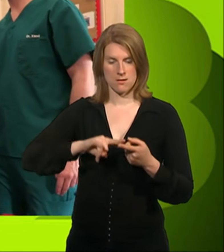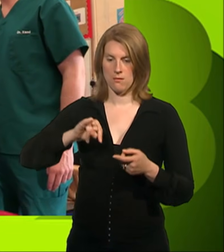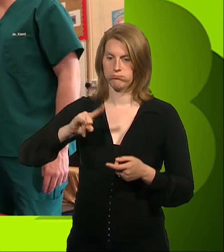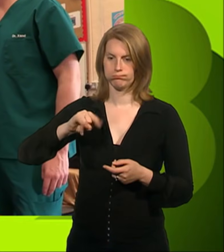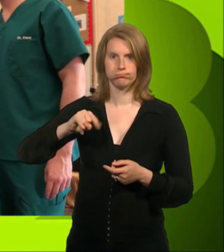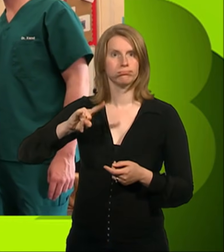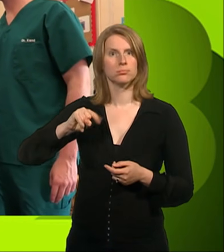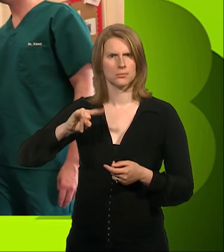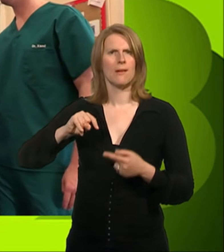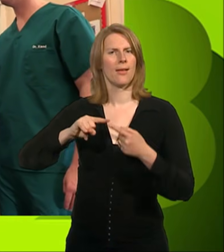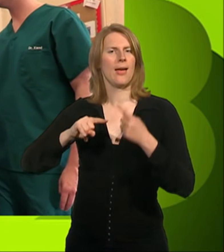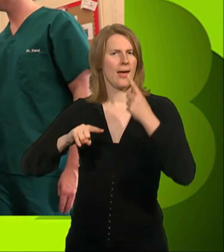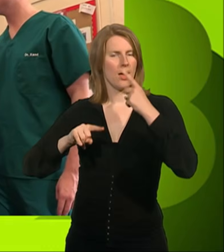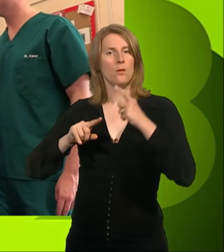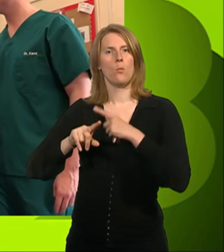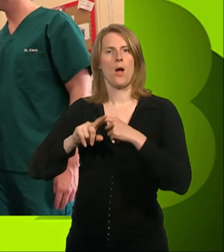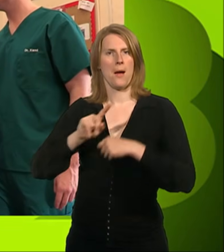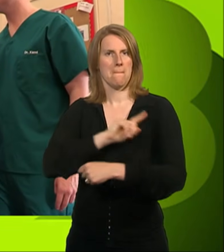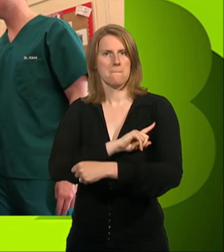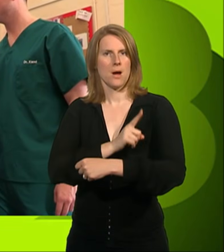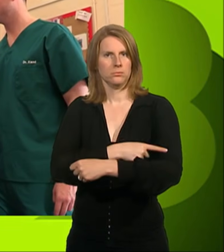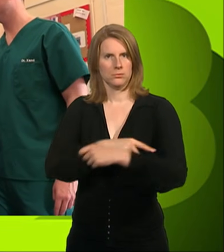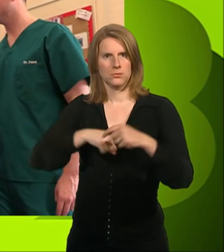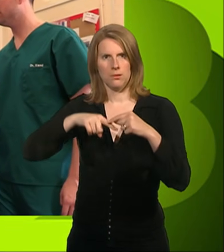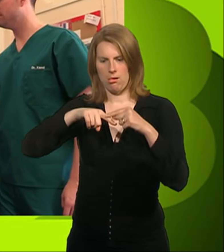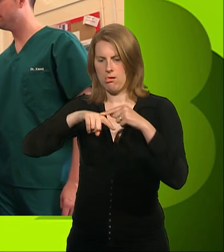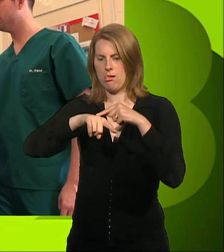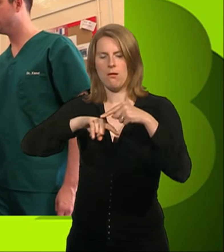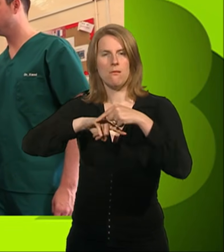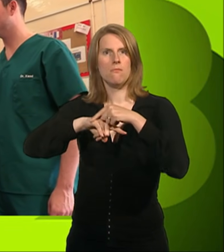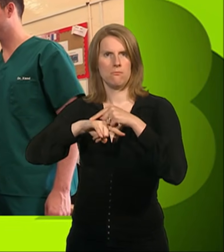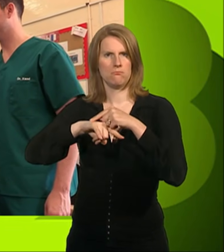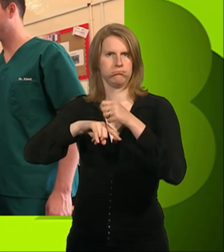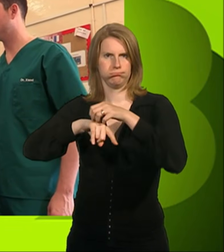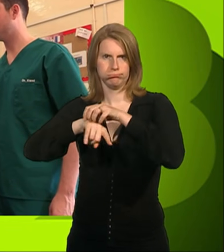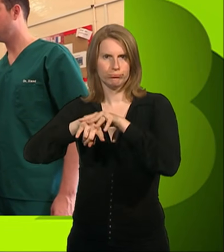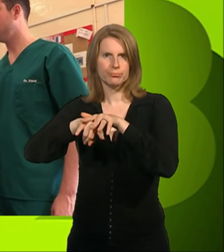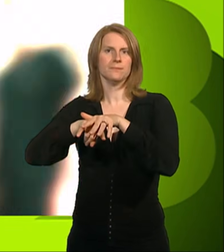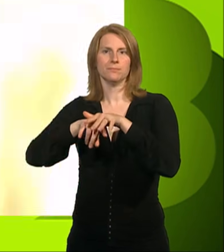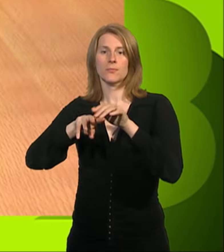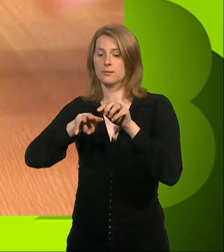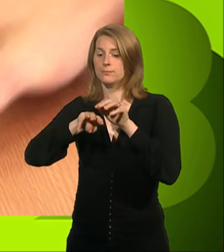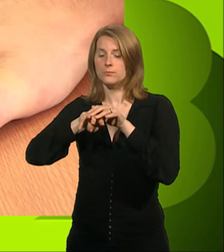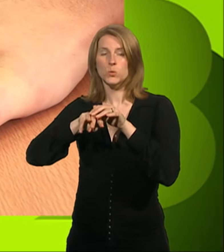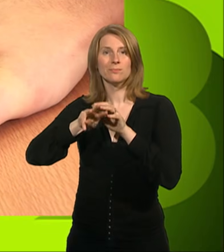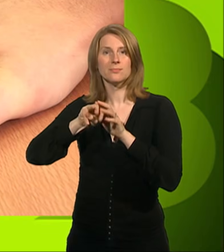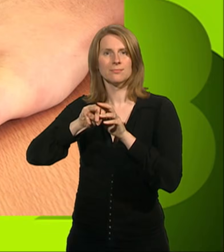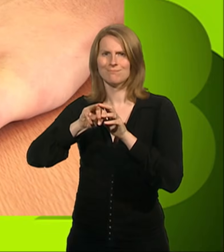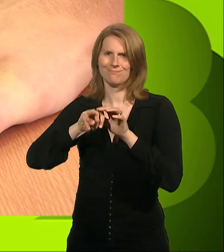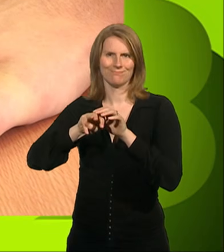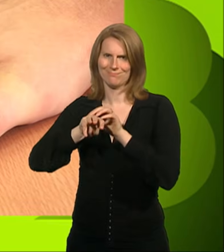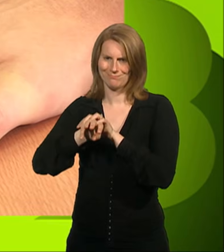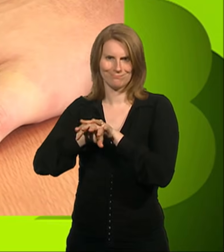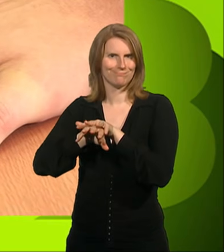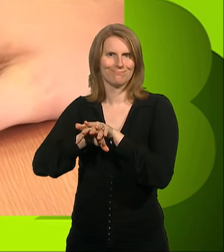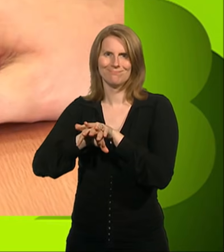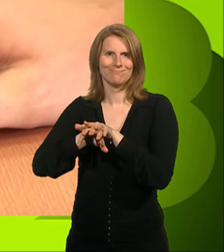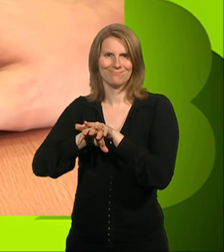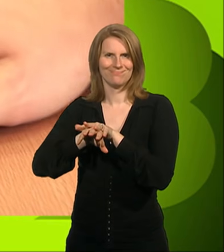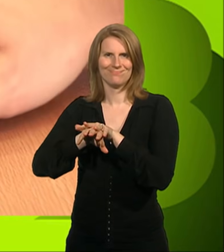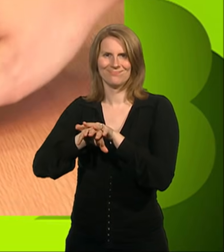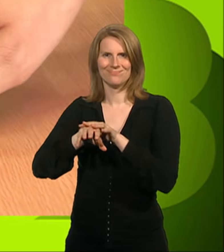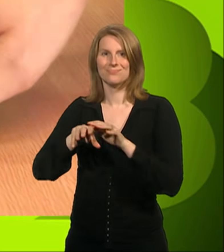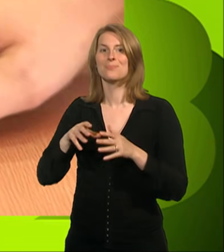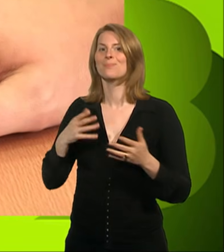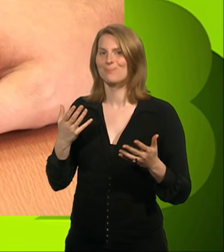but the middle ones have a muscle that controls all of them, so you can't move them separately. The muscle you need to move the penny